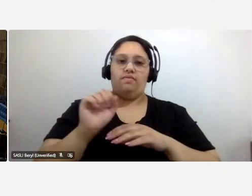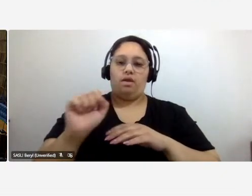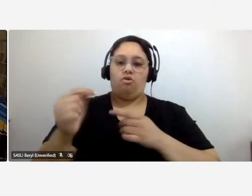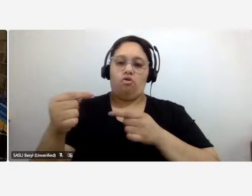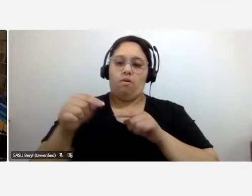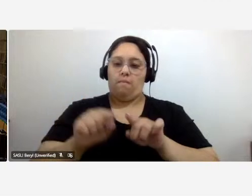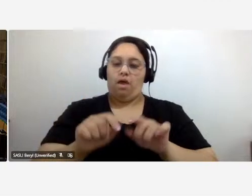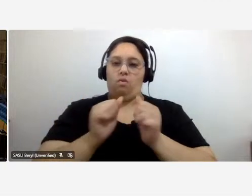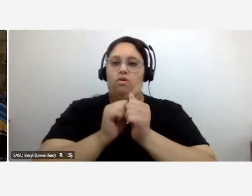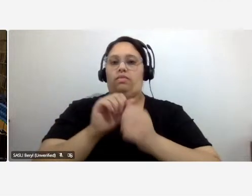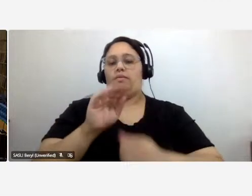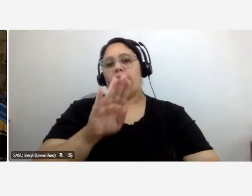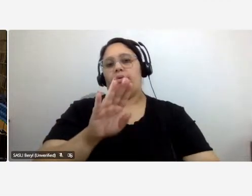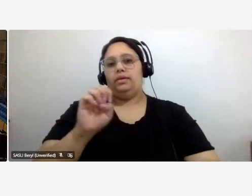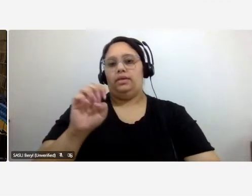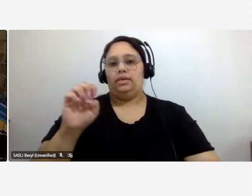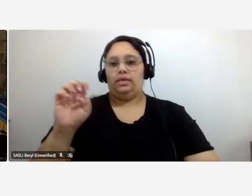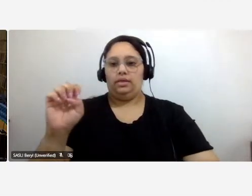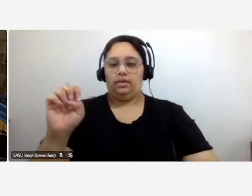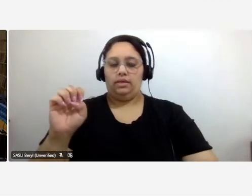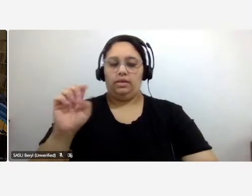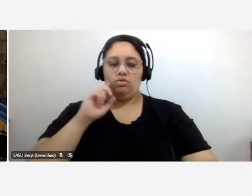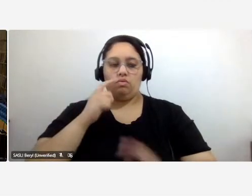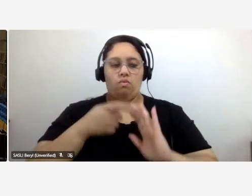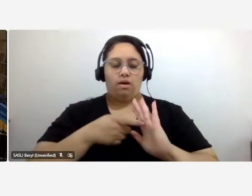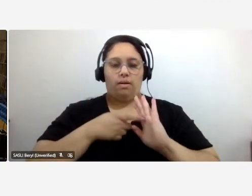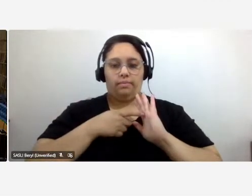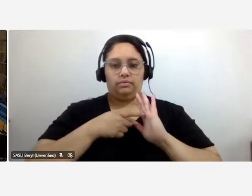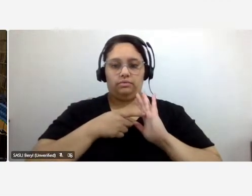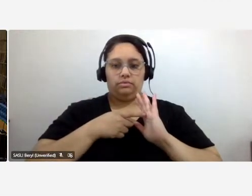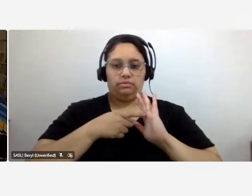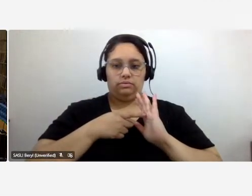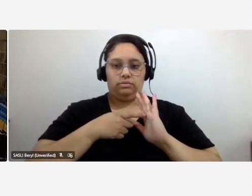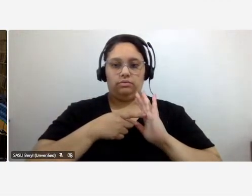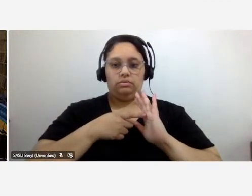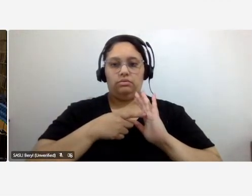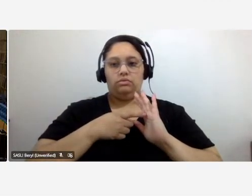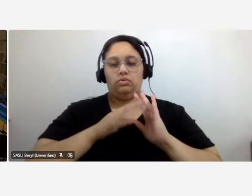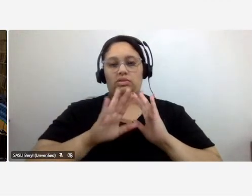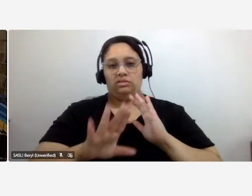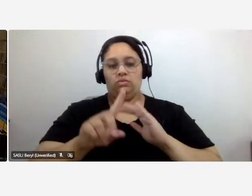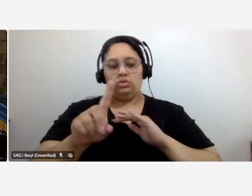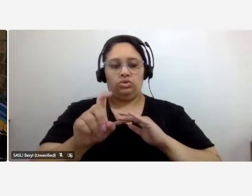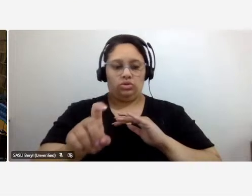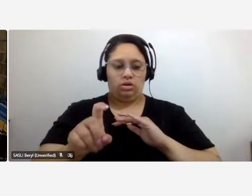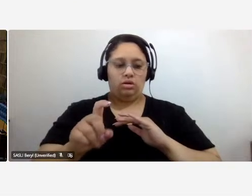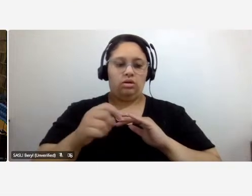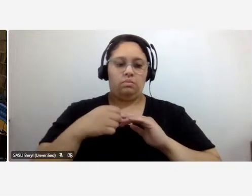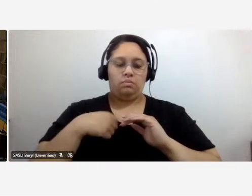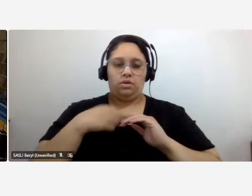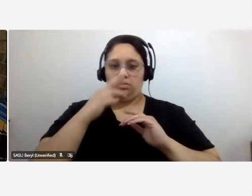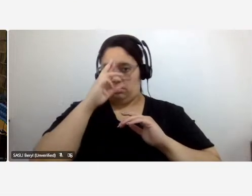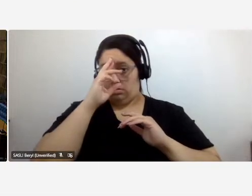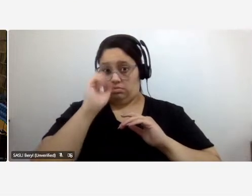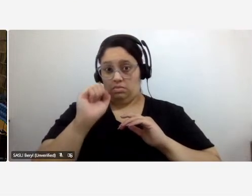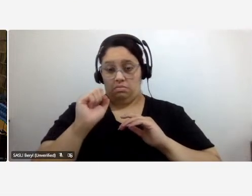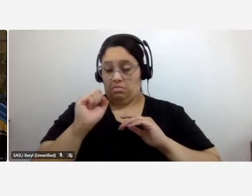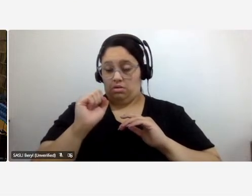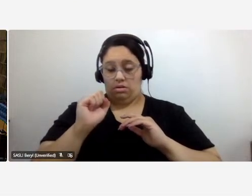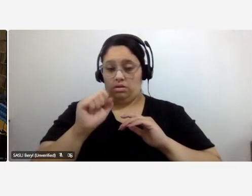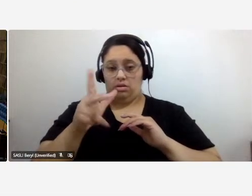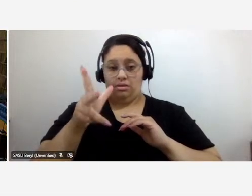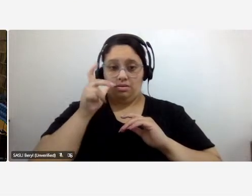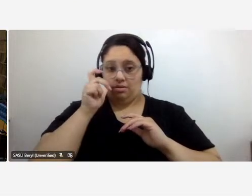with the BE requirements. So that question for me, I don't recall